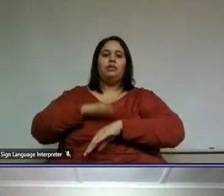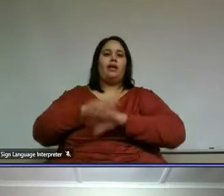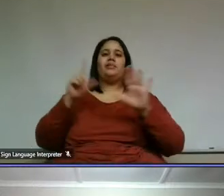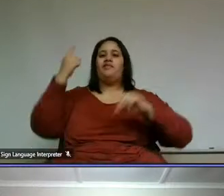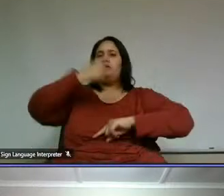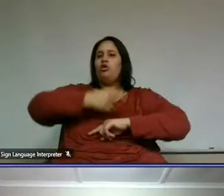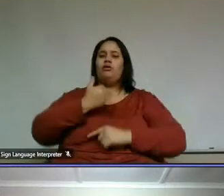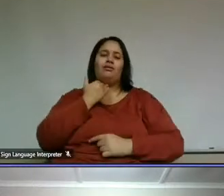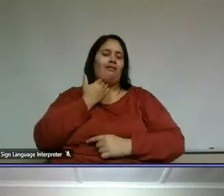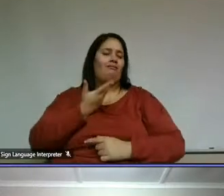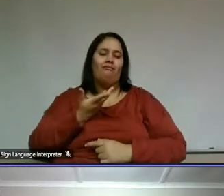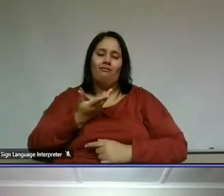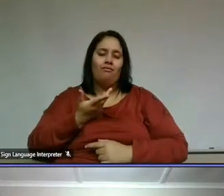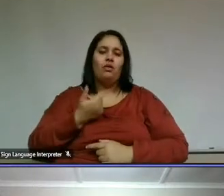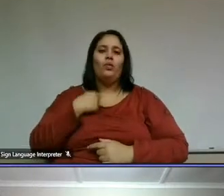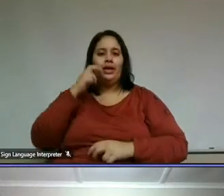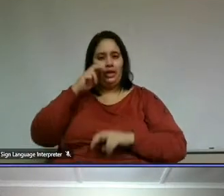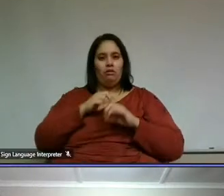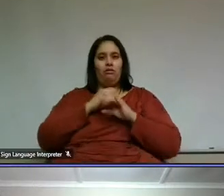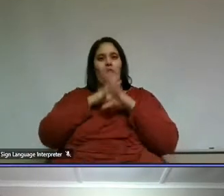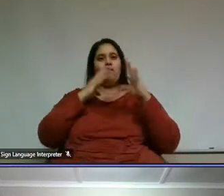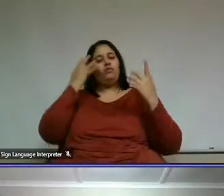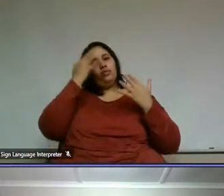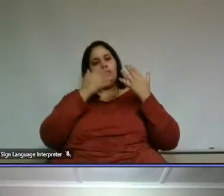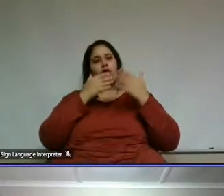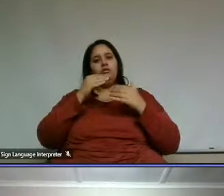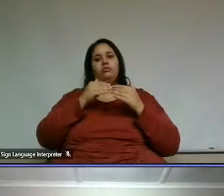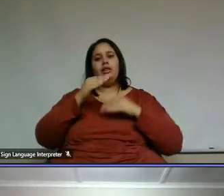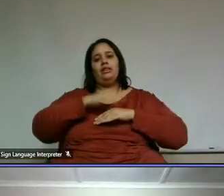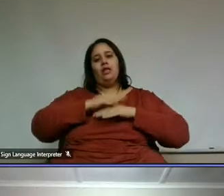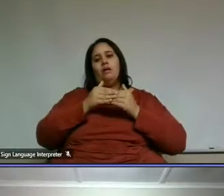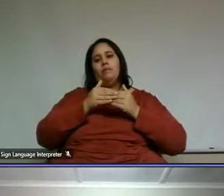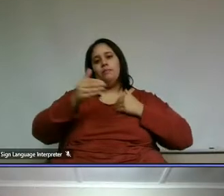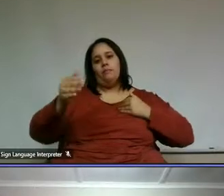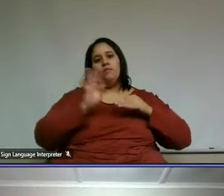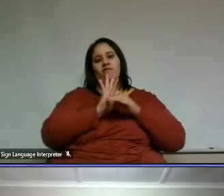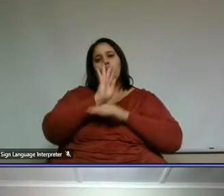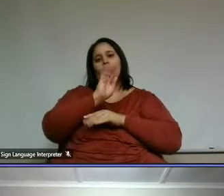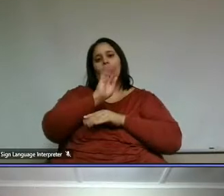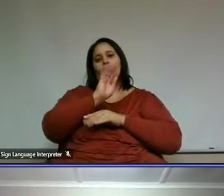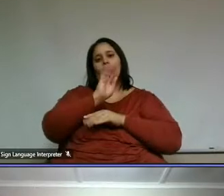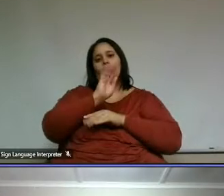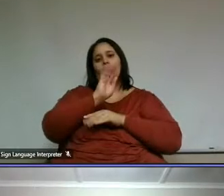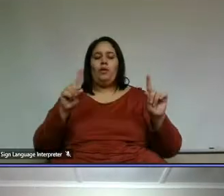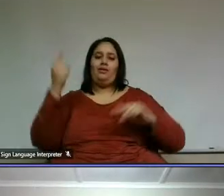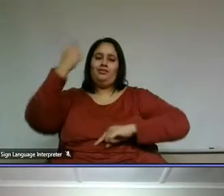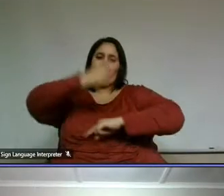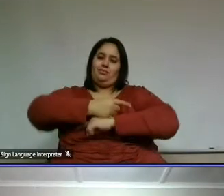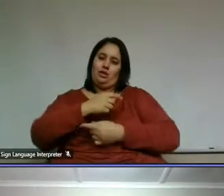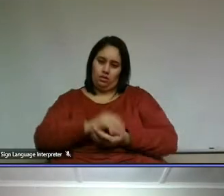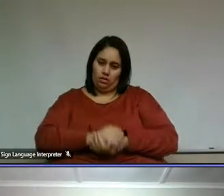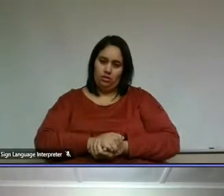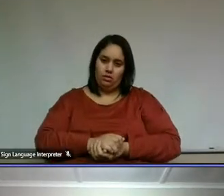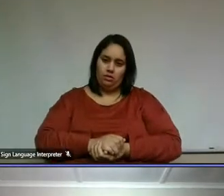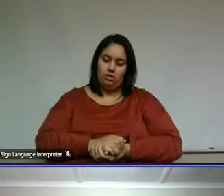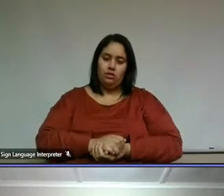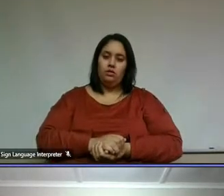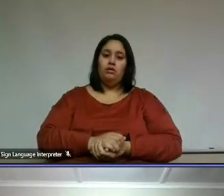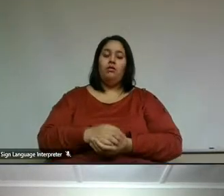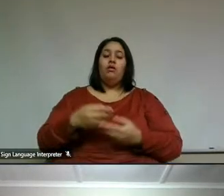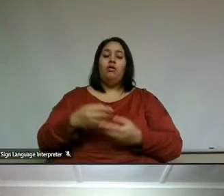and if we could think about prolonging that time to 14 or 21 days. Chair, the rest of